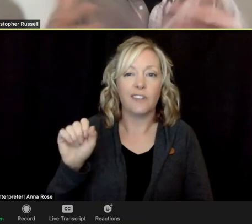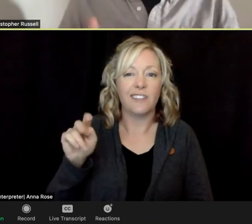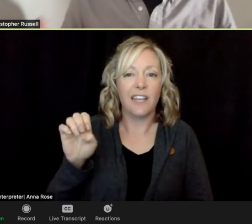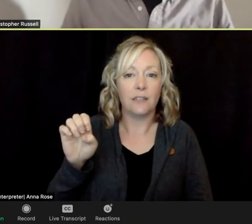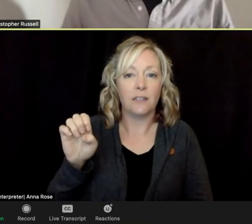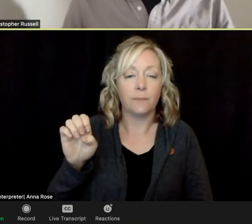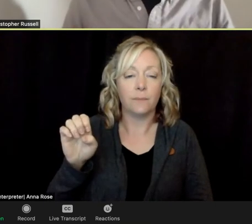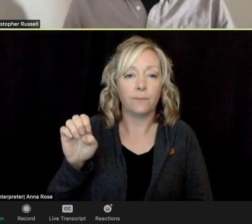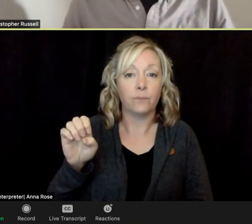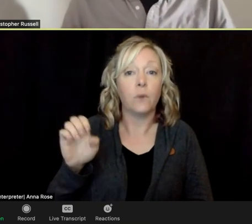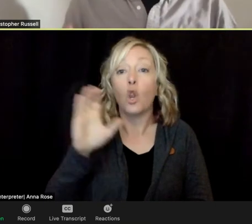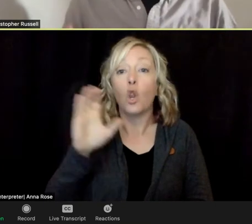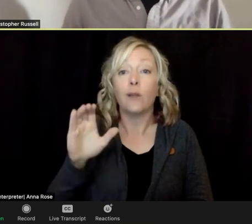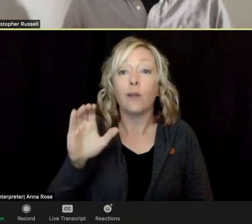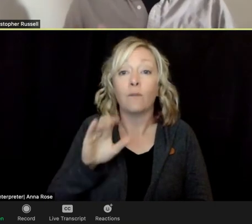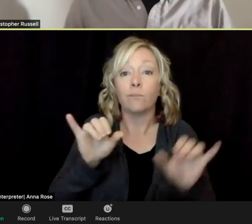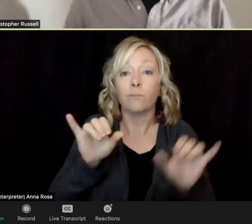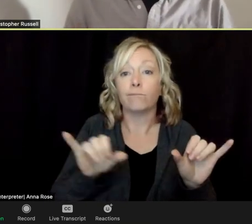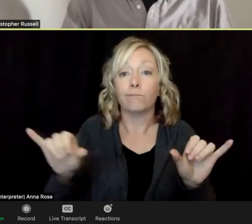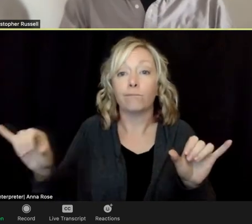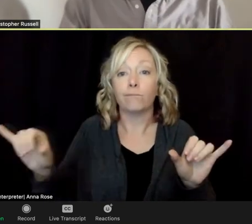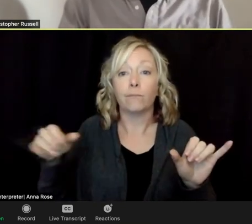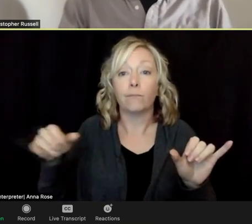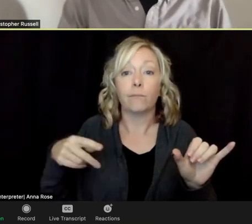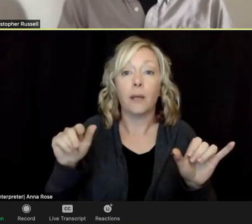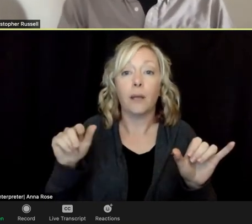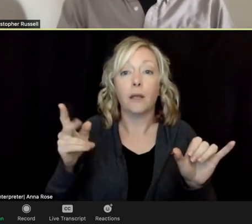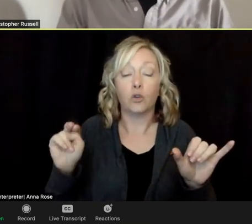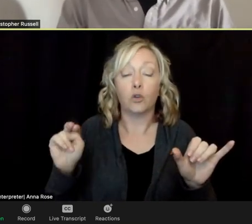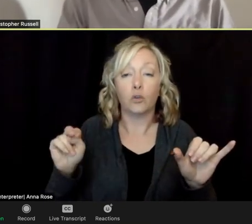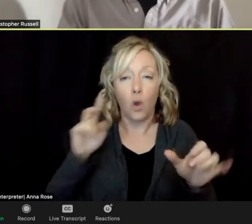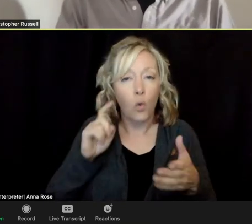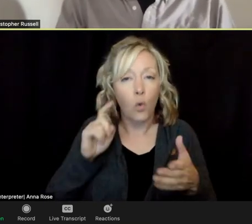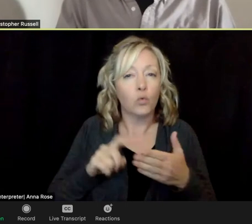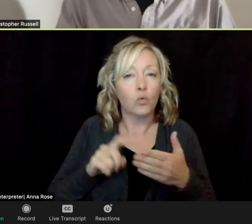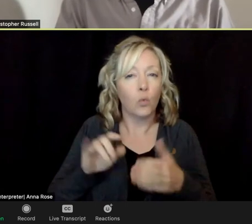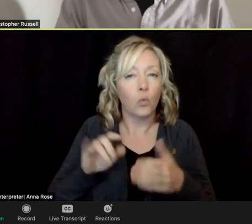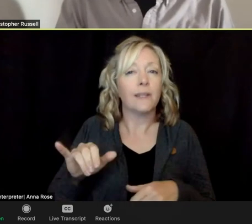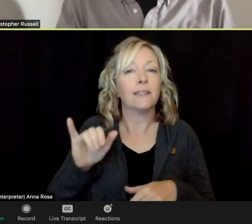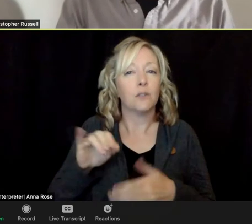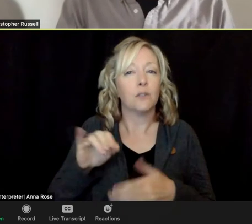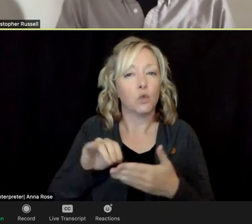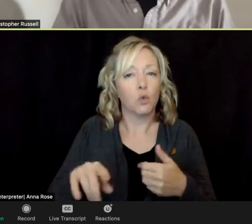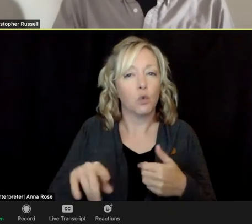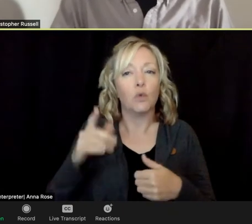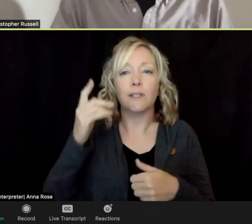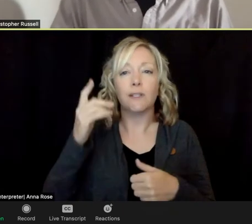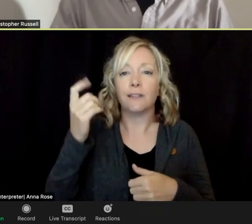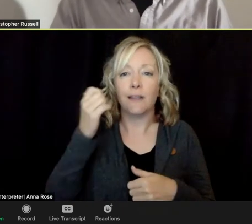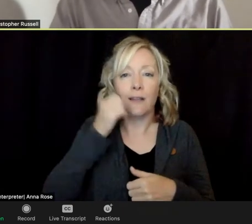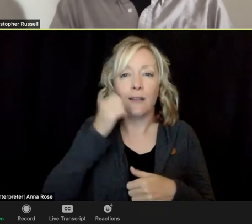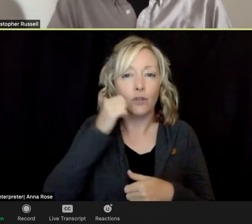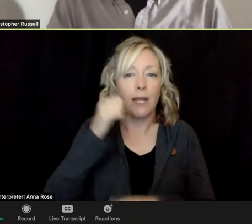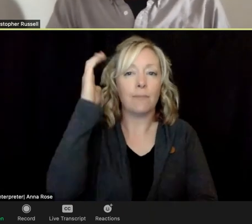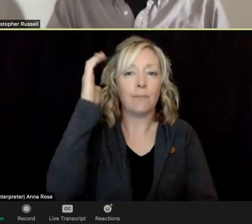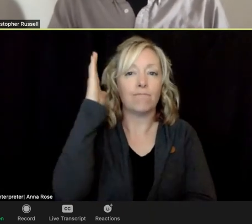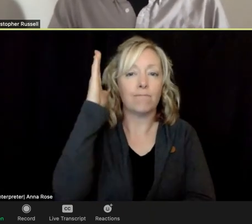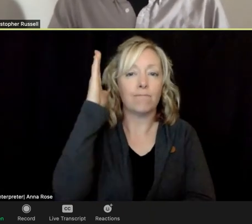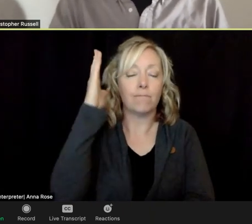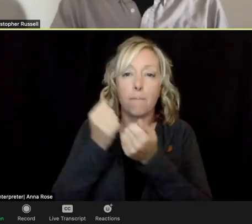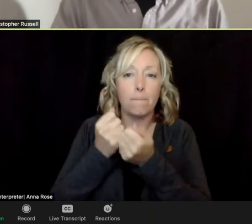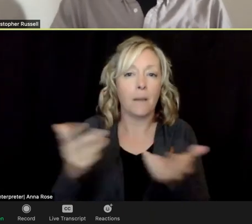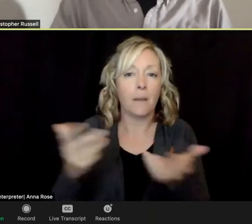some kind of pattern, right? Some kind of trend. Well, the student tends to be passed out at 12 p.m. Not surprising,